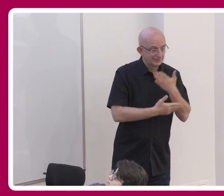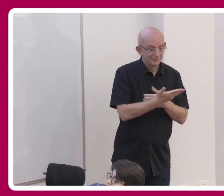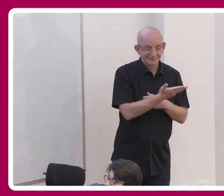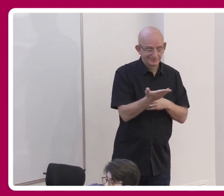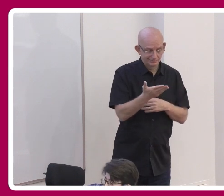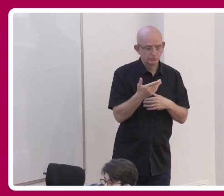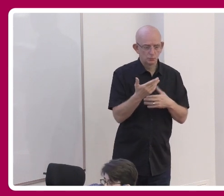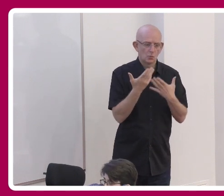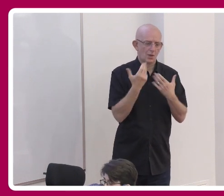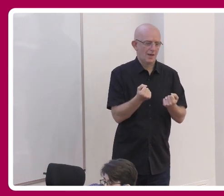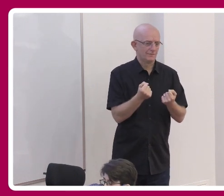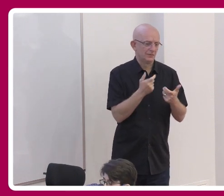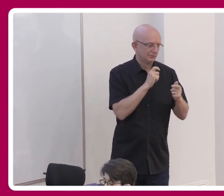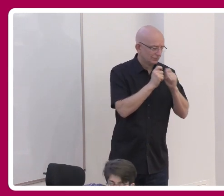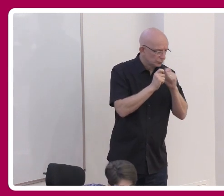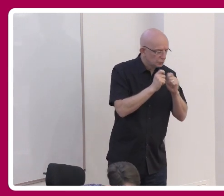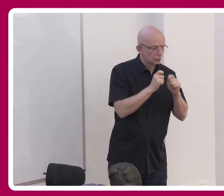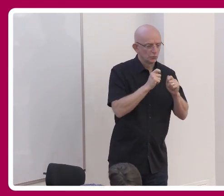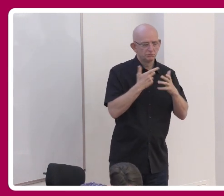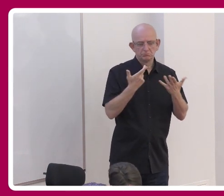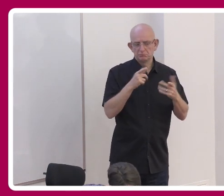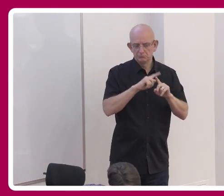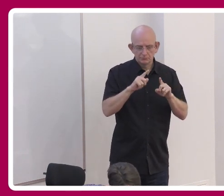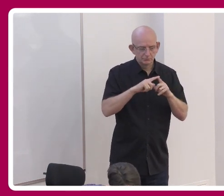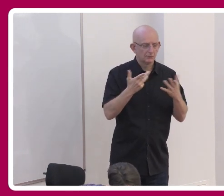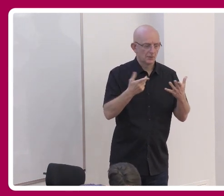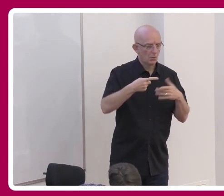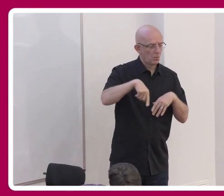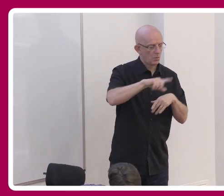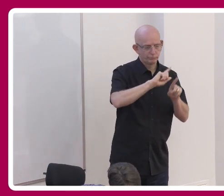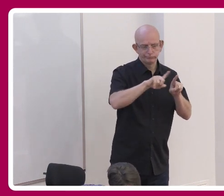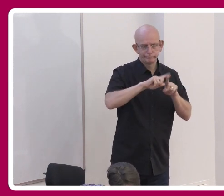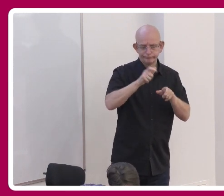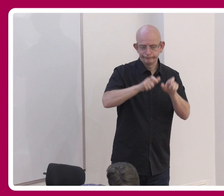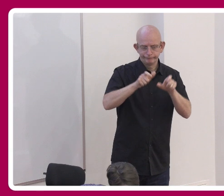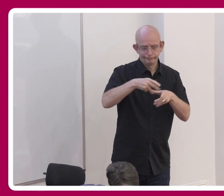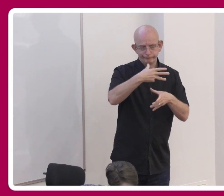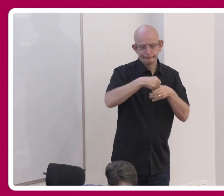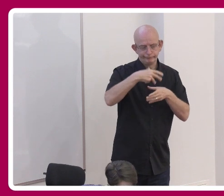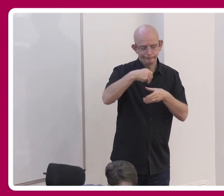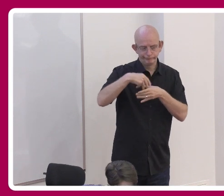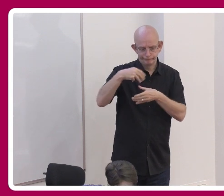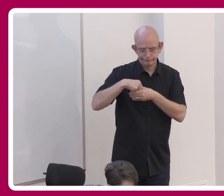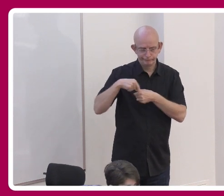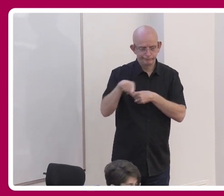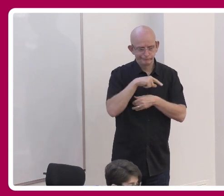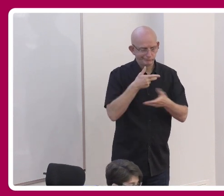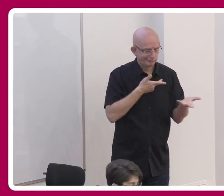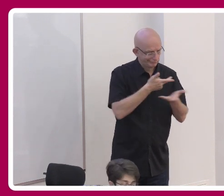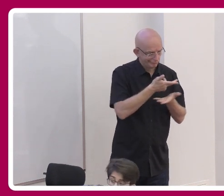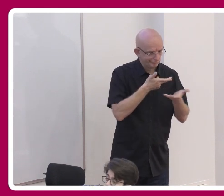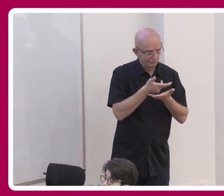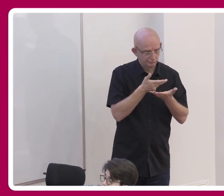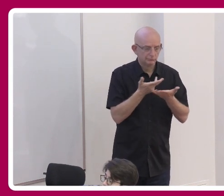of stakeholders, but most importantly, people with disabilities, and depending on the situation, across the diversity of